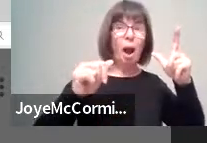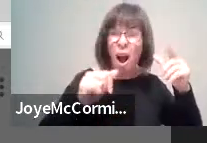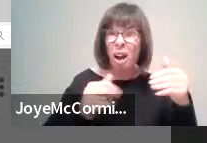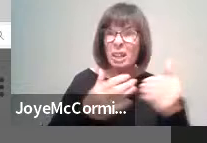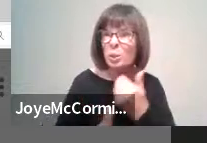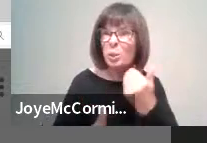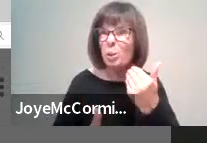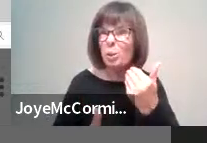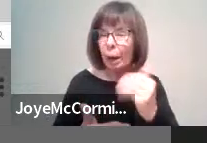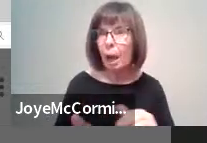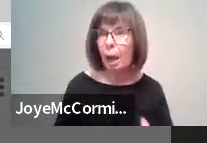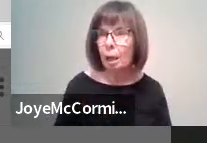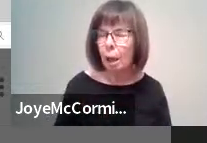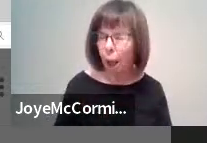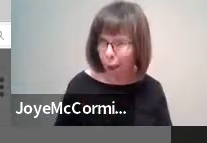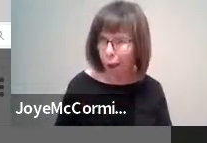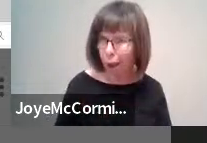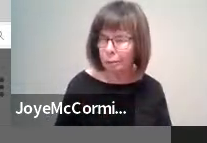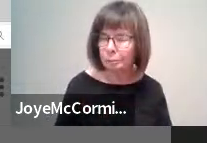new, that kind of thing.